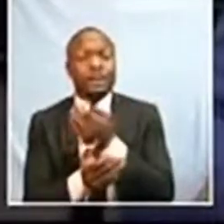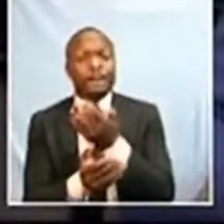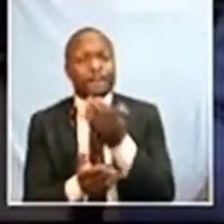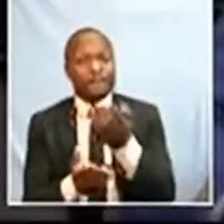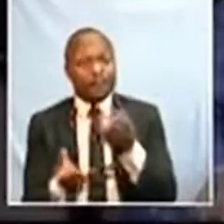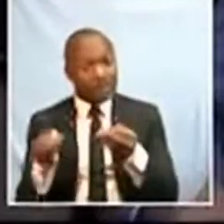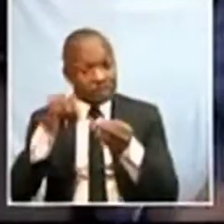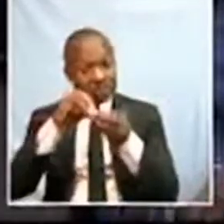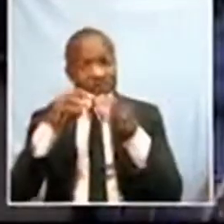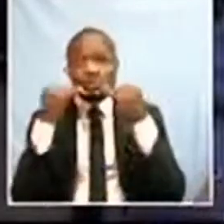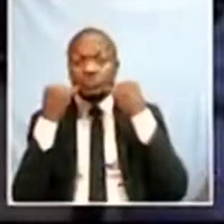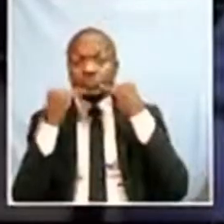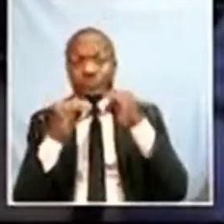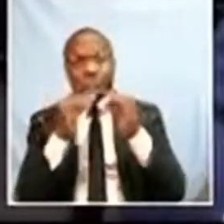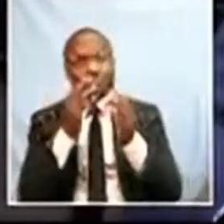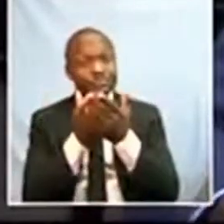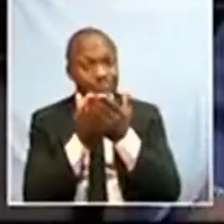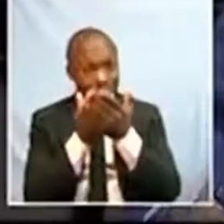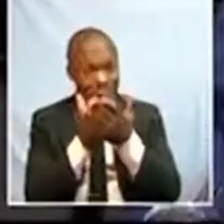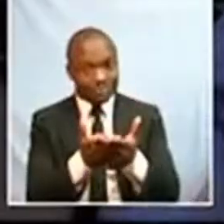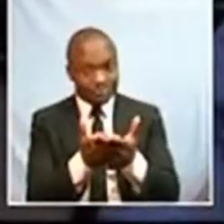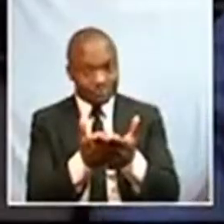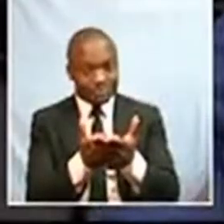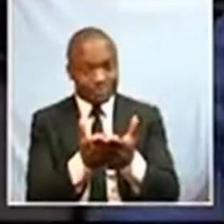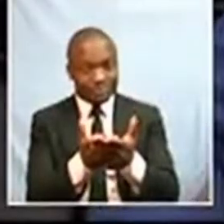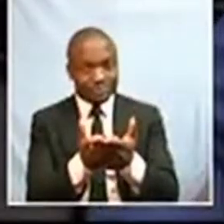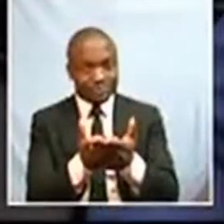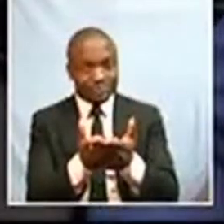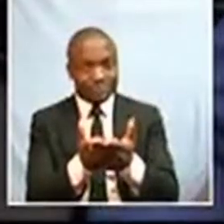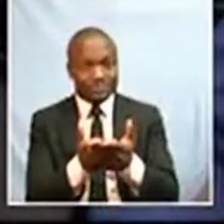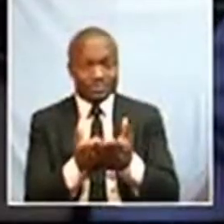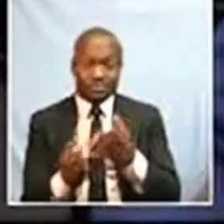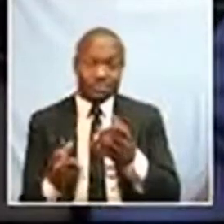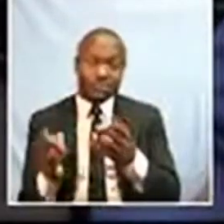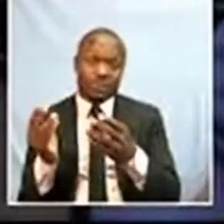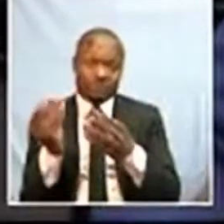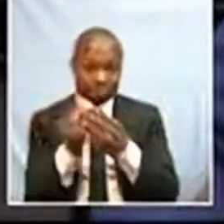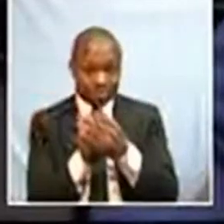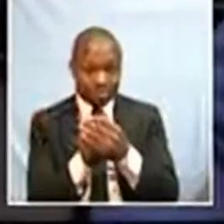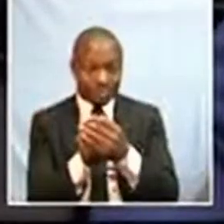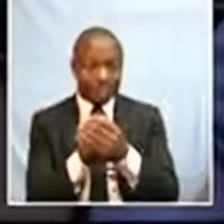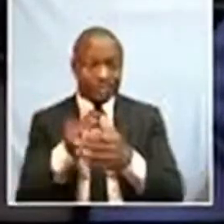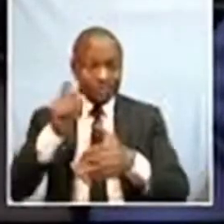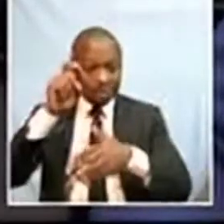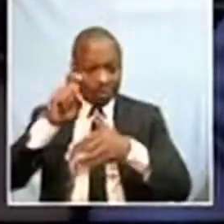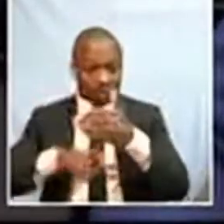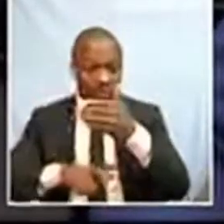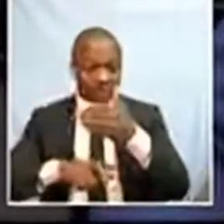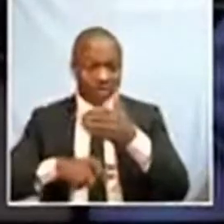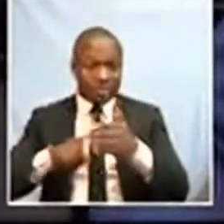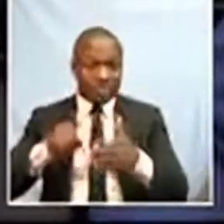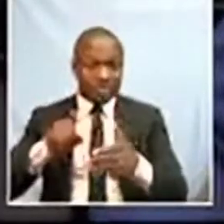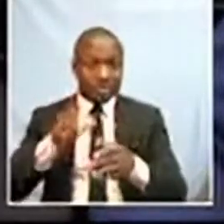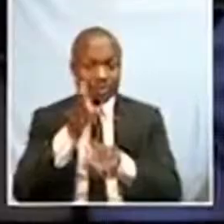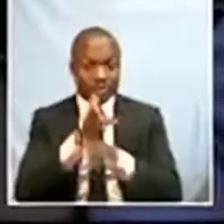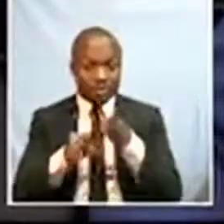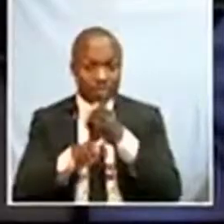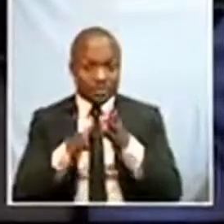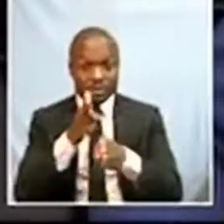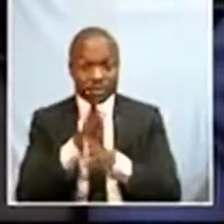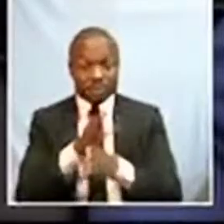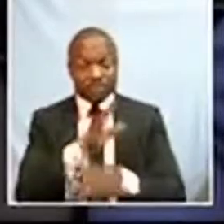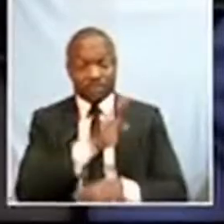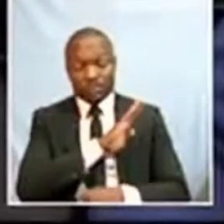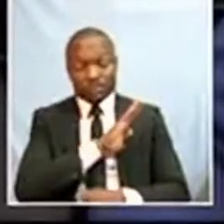have submitted, Chair, we have included the cost of construction of a